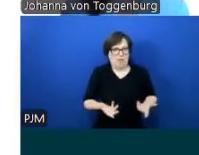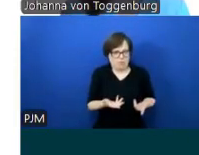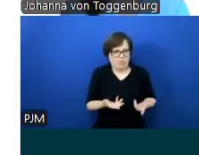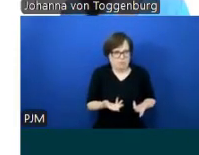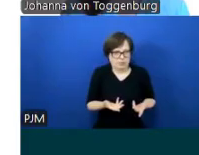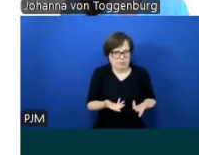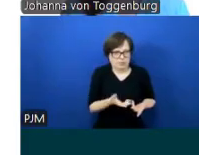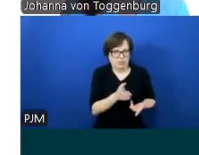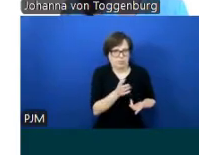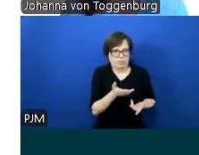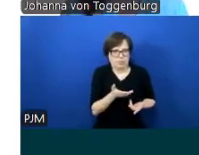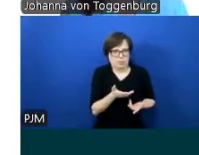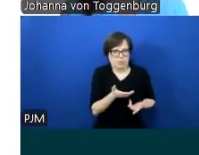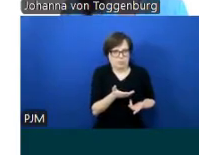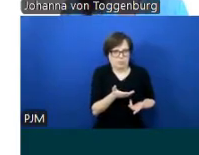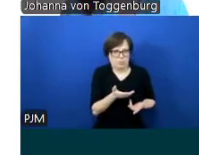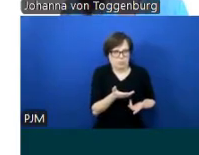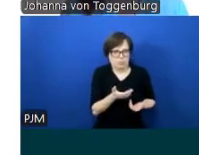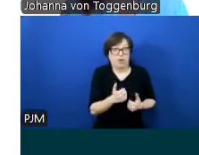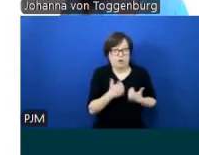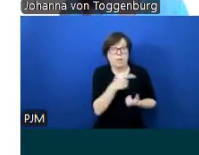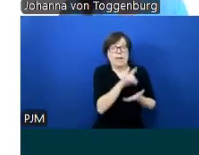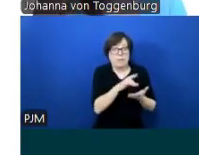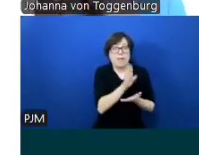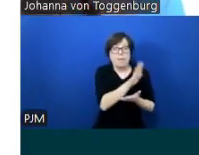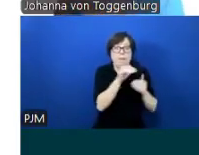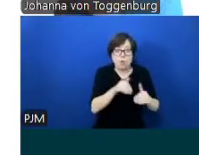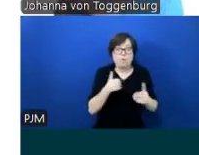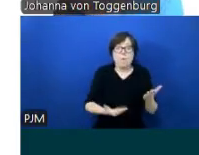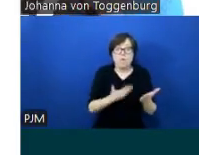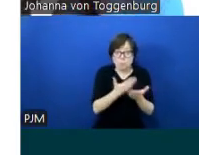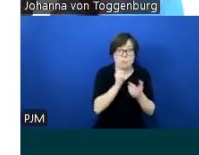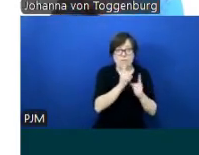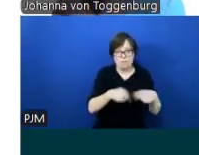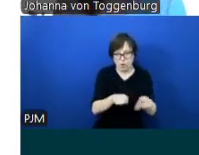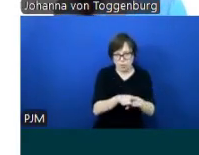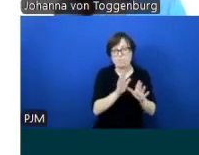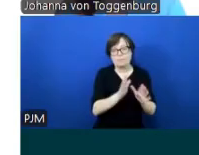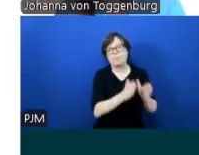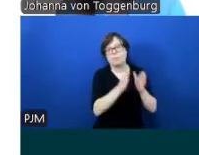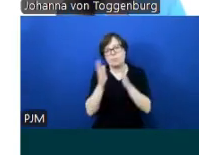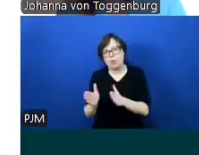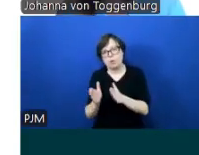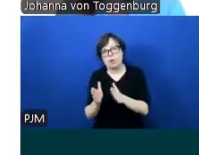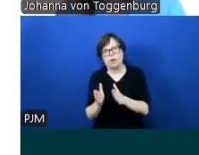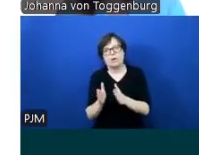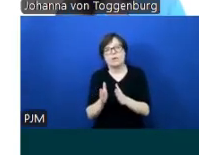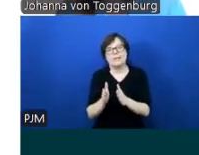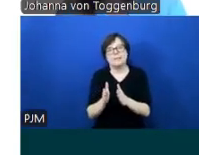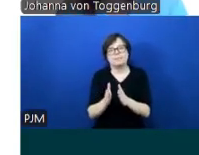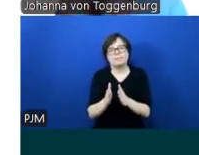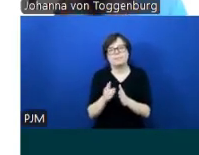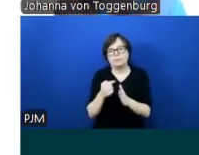adopt. And then we go to looking at this catalog of measures that I told you about, which